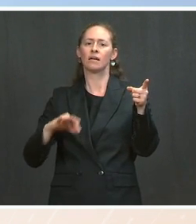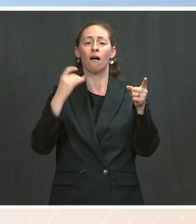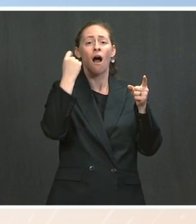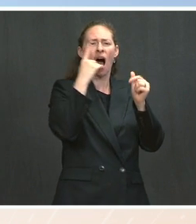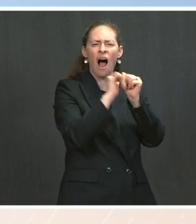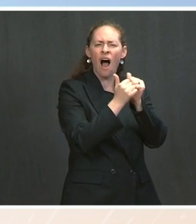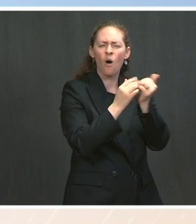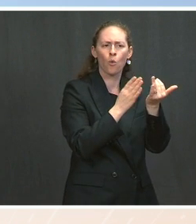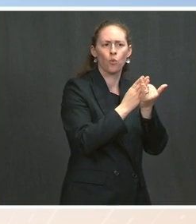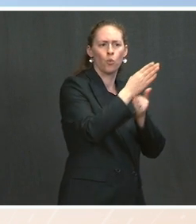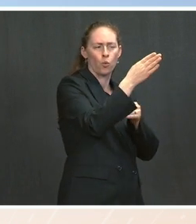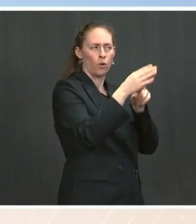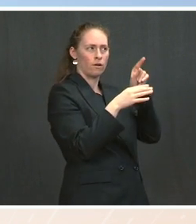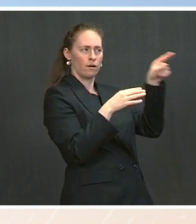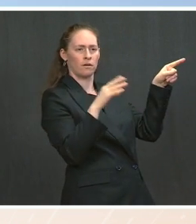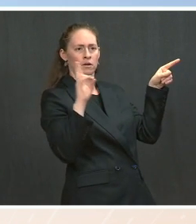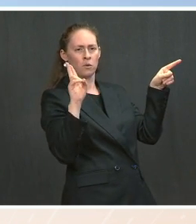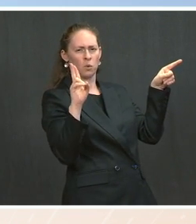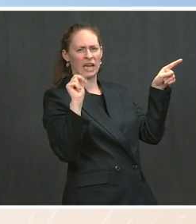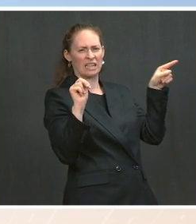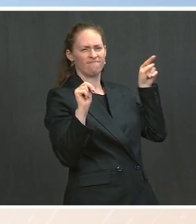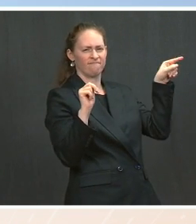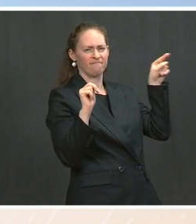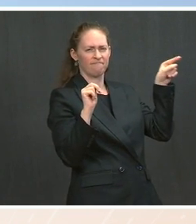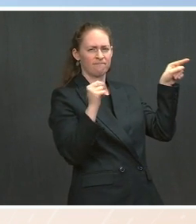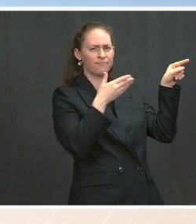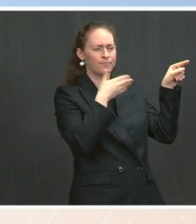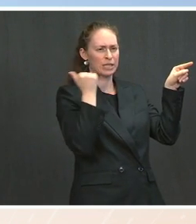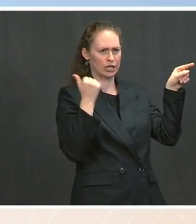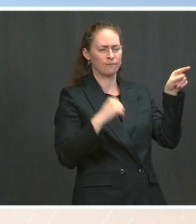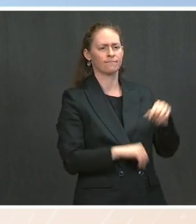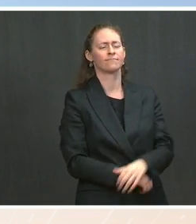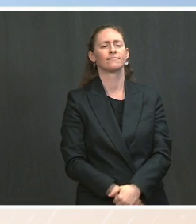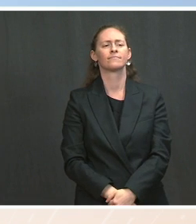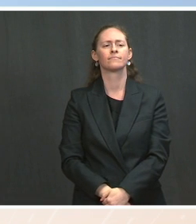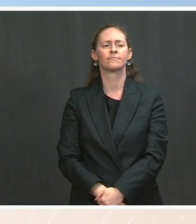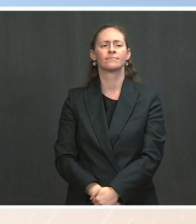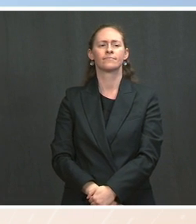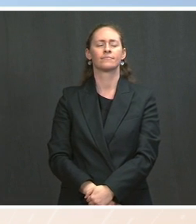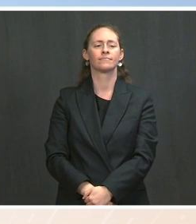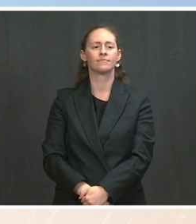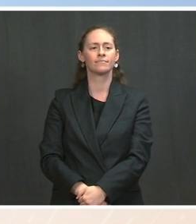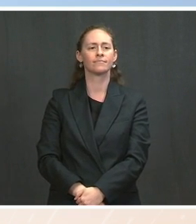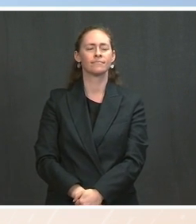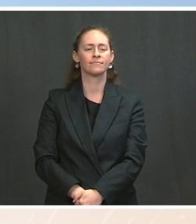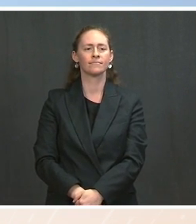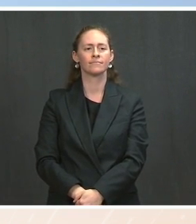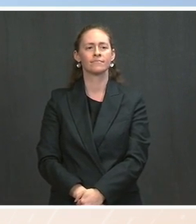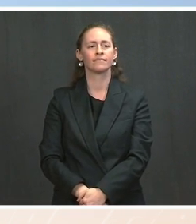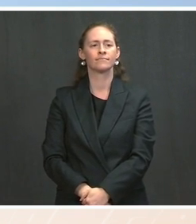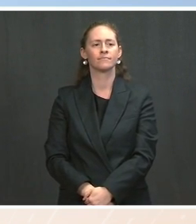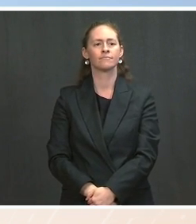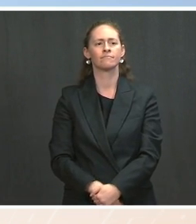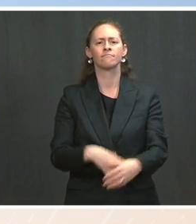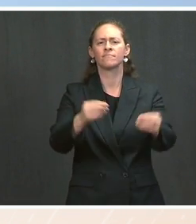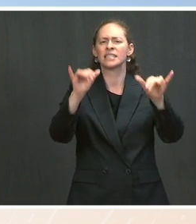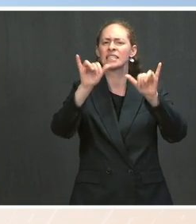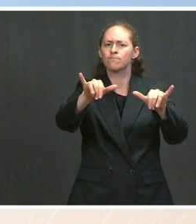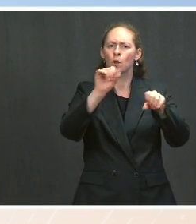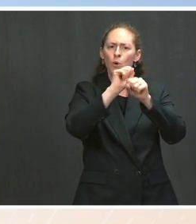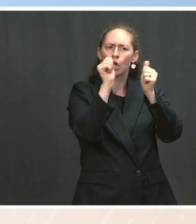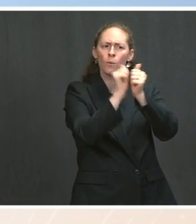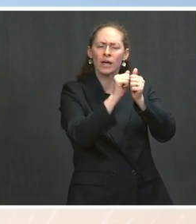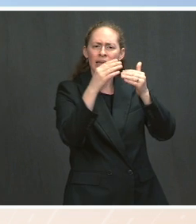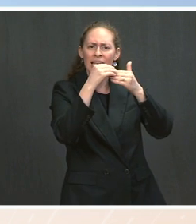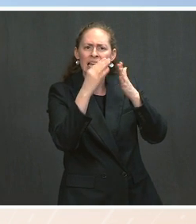way to do that. It also includes continuing to have engaged diplomacy with leaders in the region, continuing